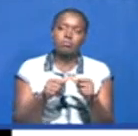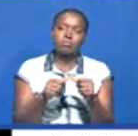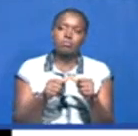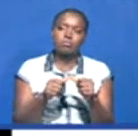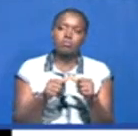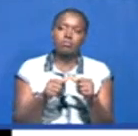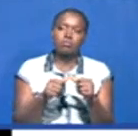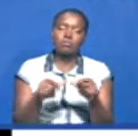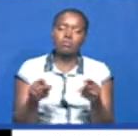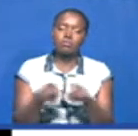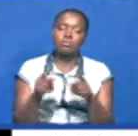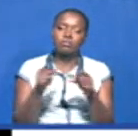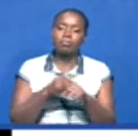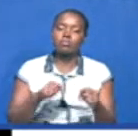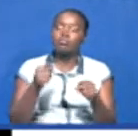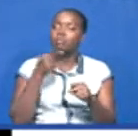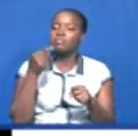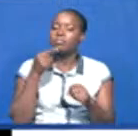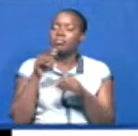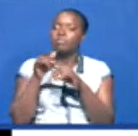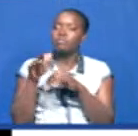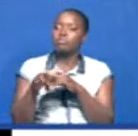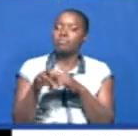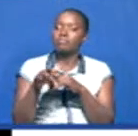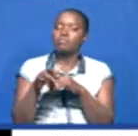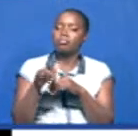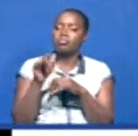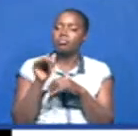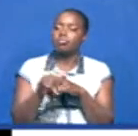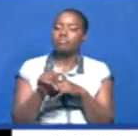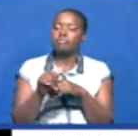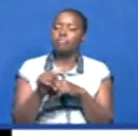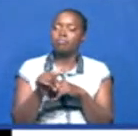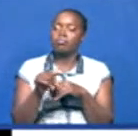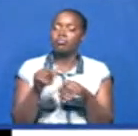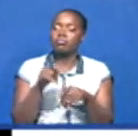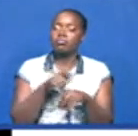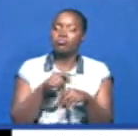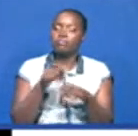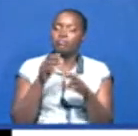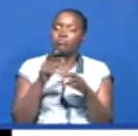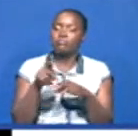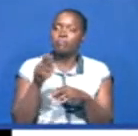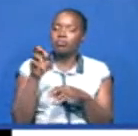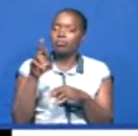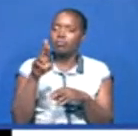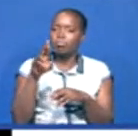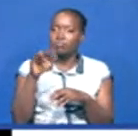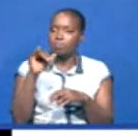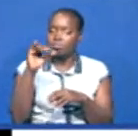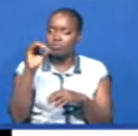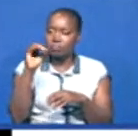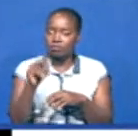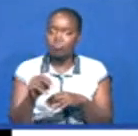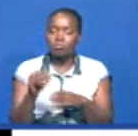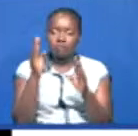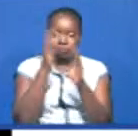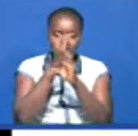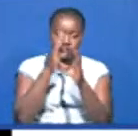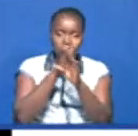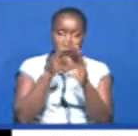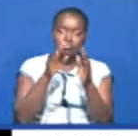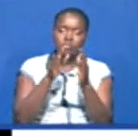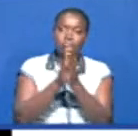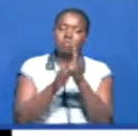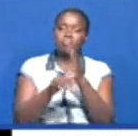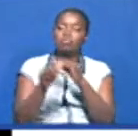Frida alluded to it, that during the period when we, at the height of the COVID-19, we